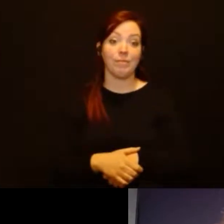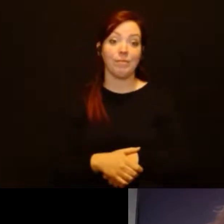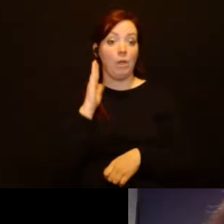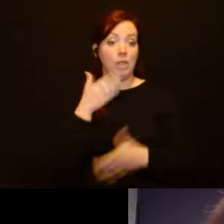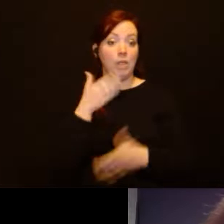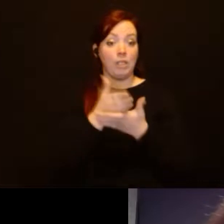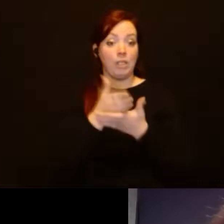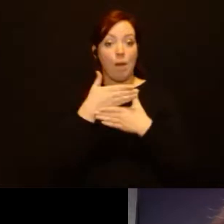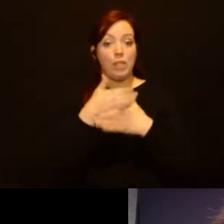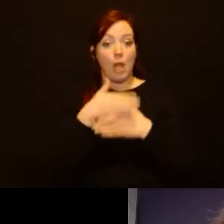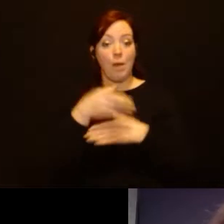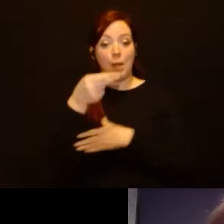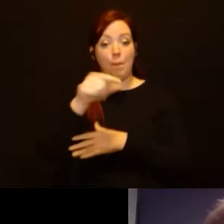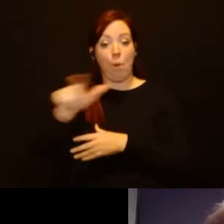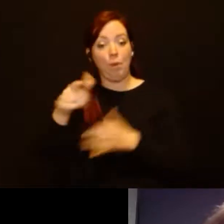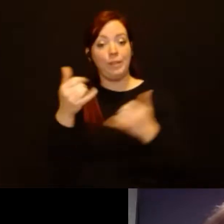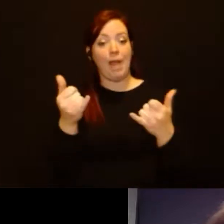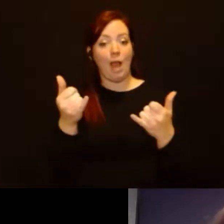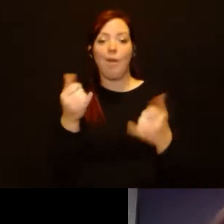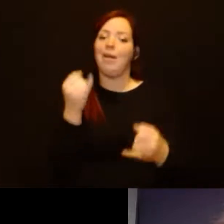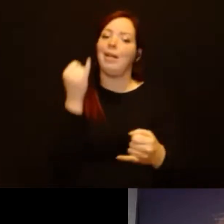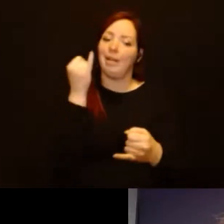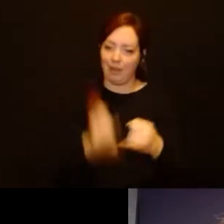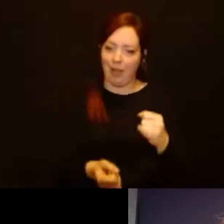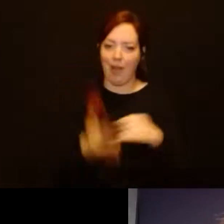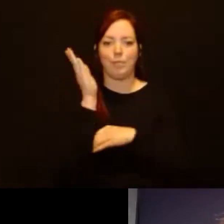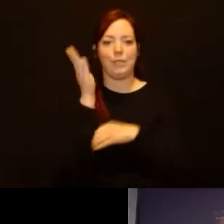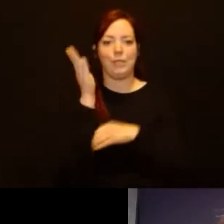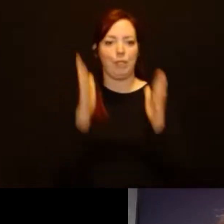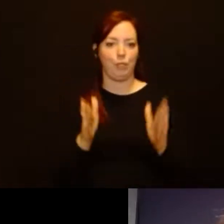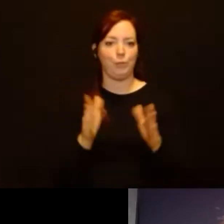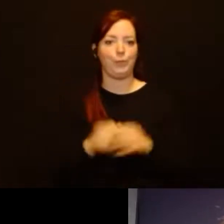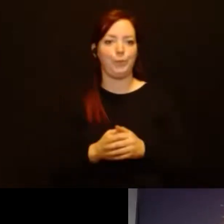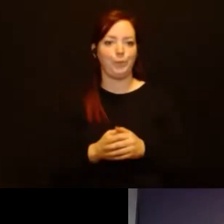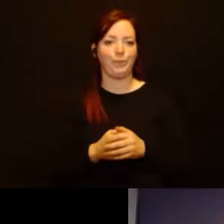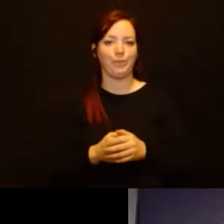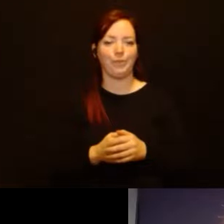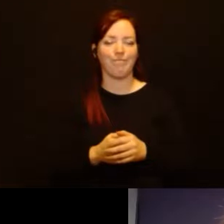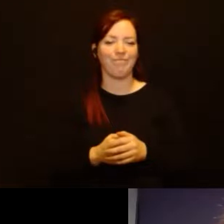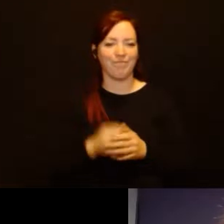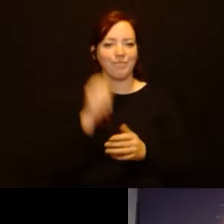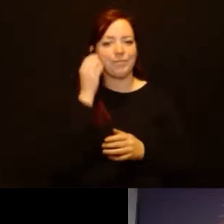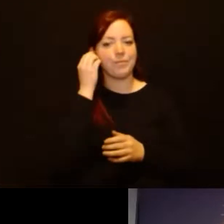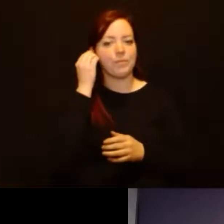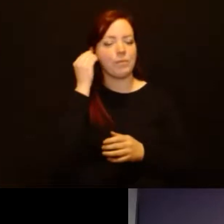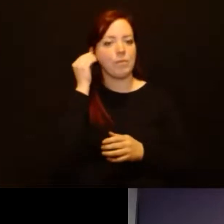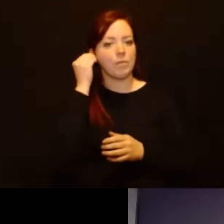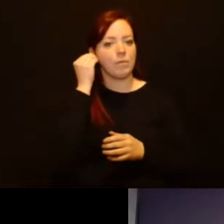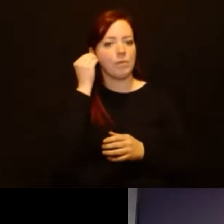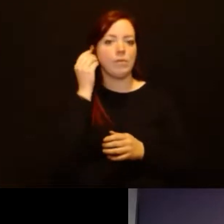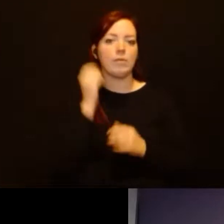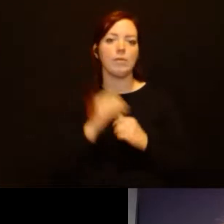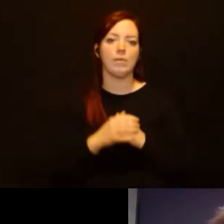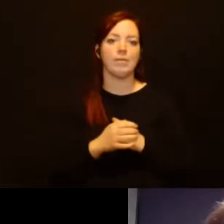our last presenter today. Last but not least, can we take down the poll? I think I'm to take it down. There